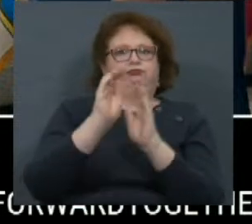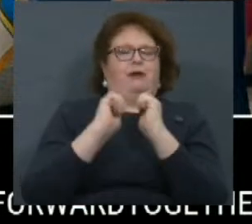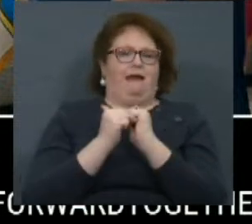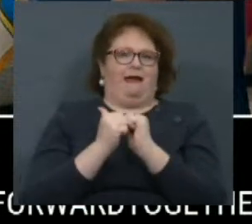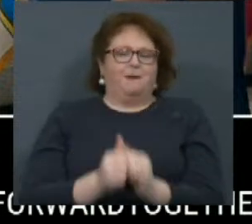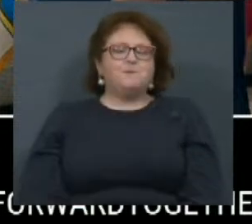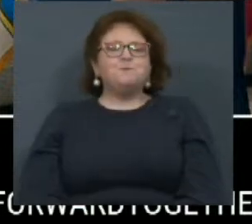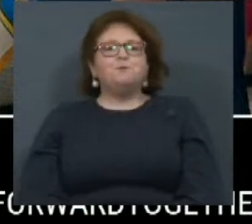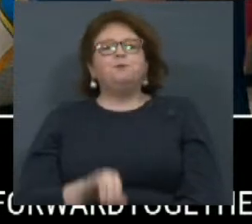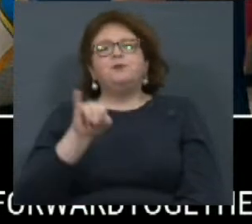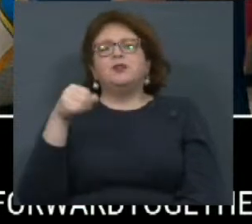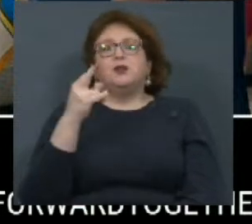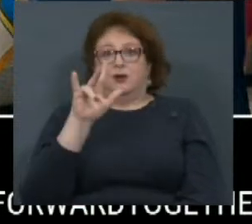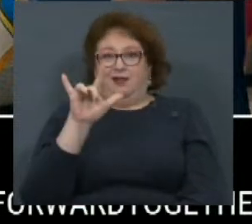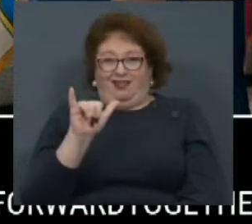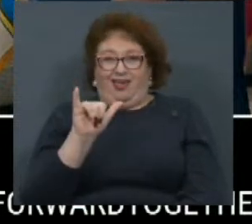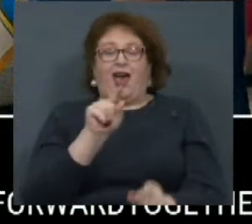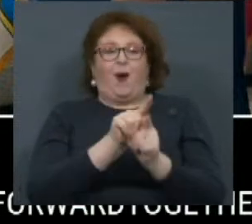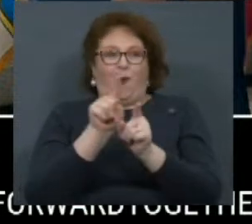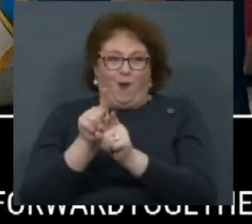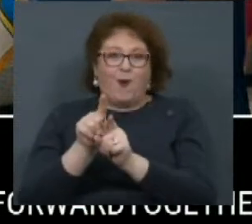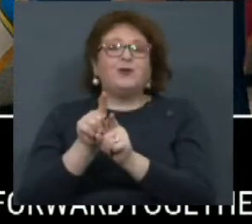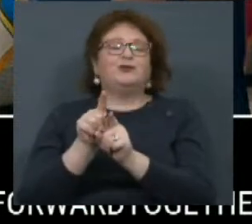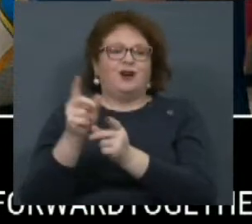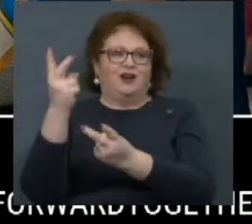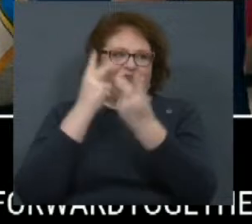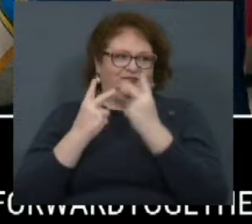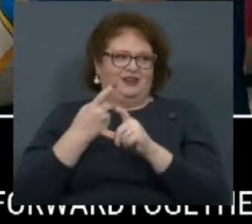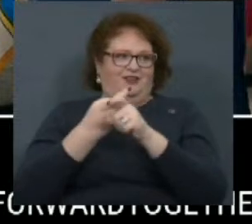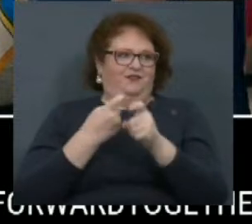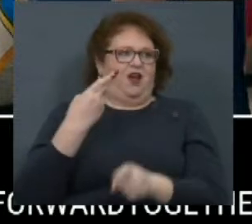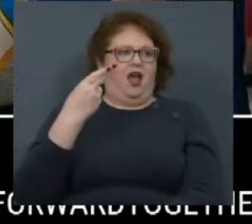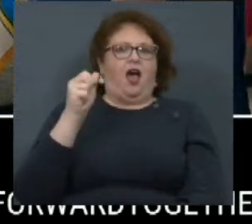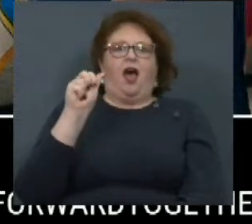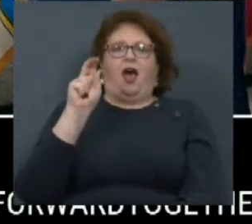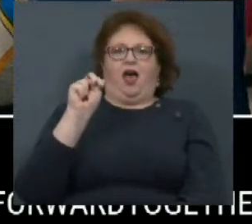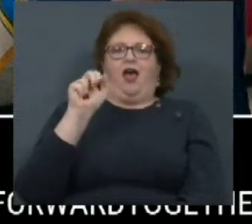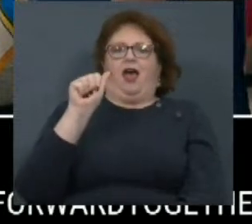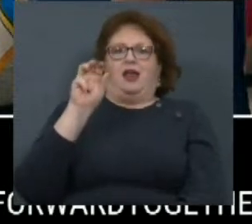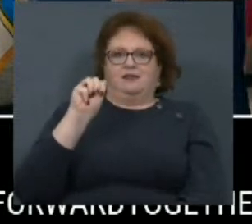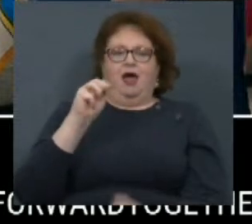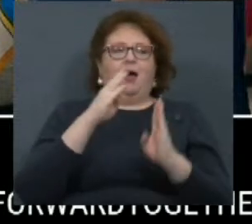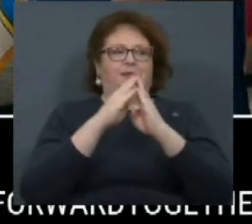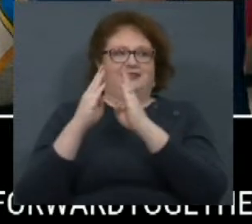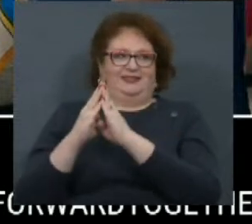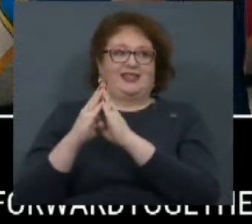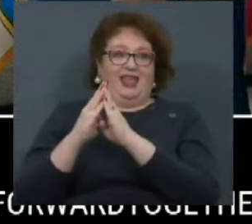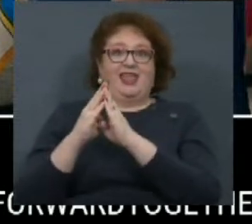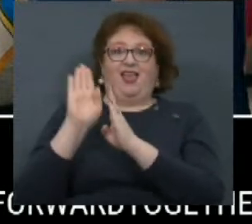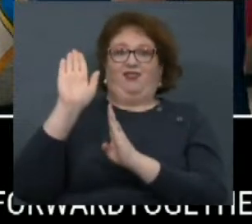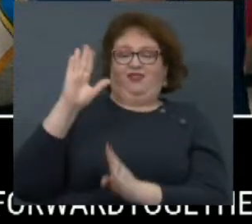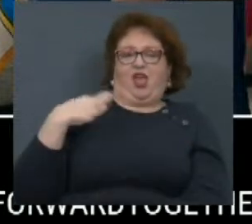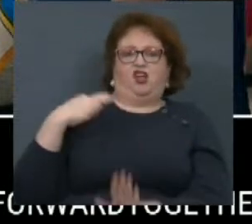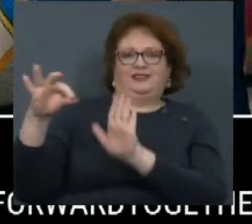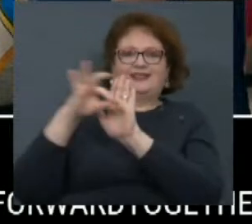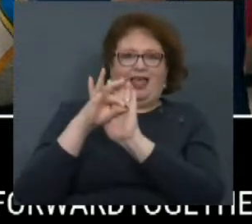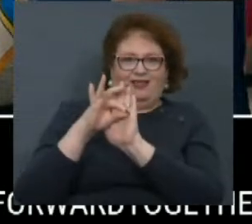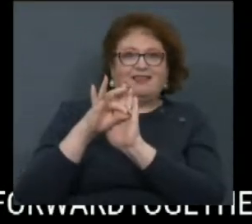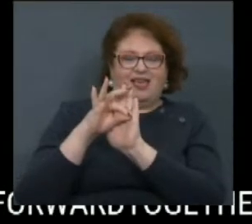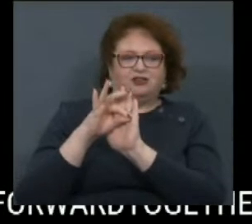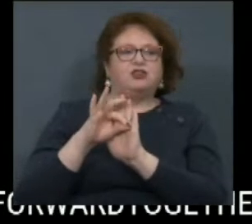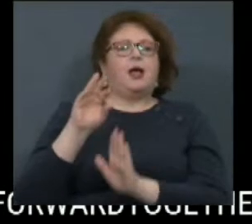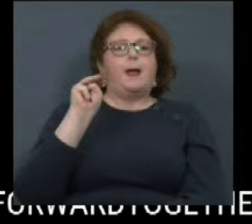In July, we had a visit from the Hanam City delegation. The mayor came, and we